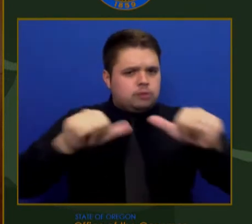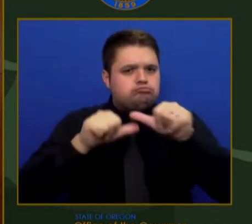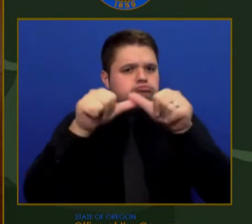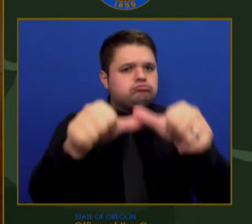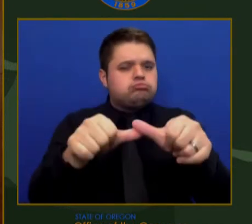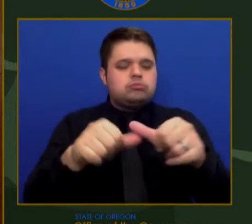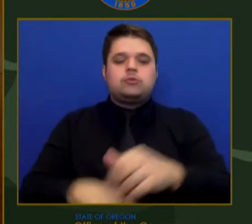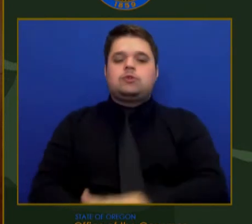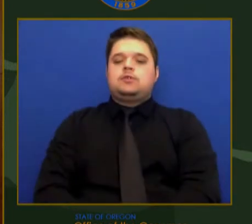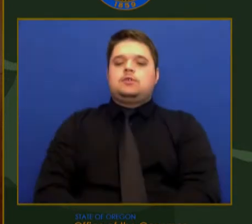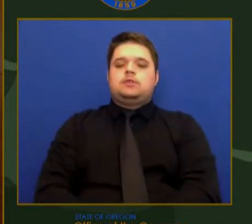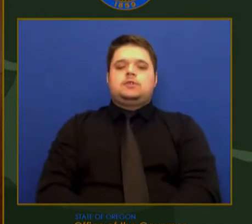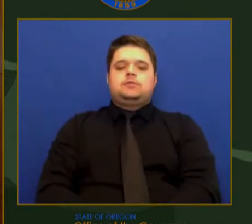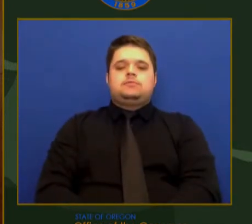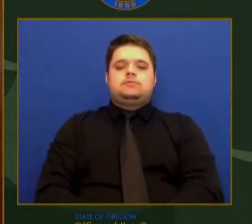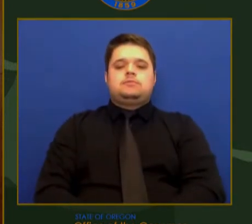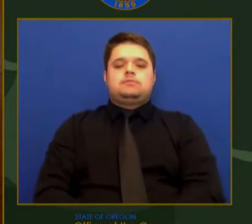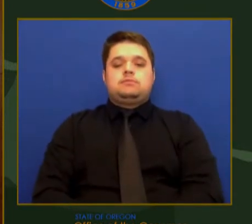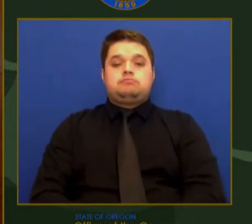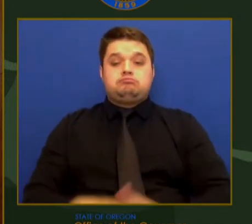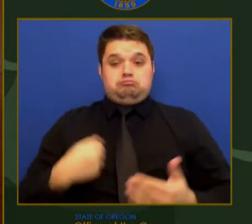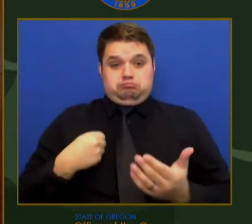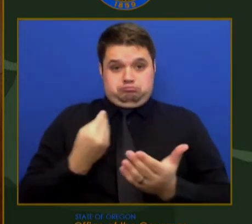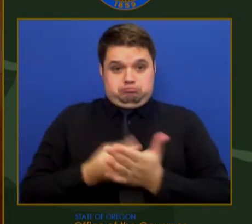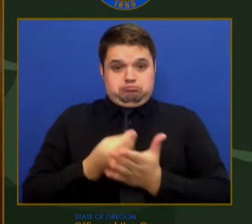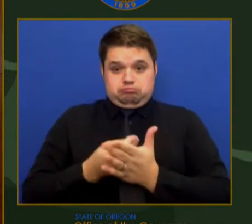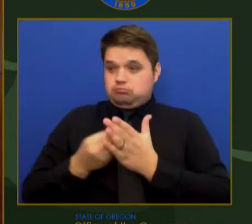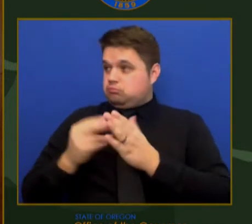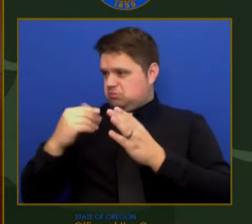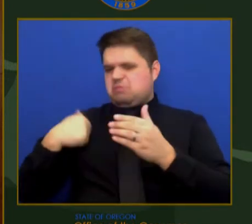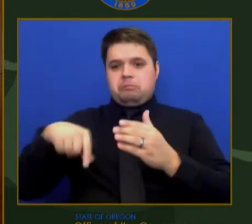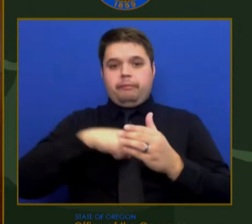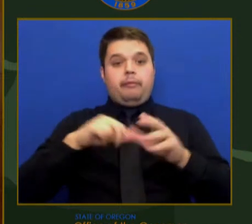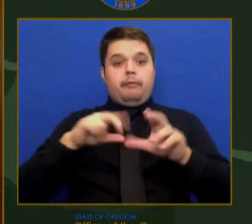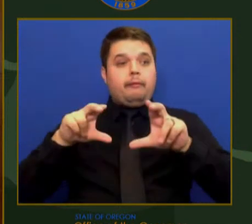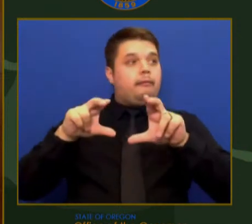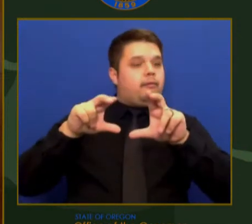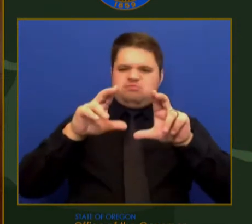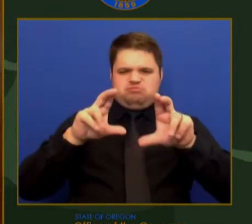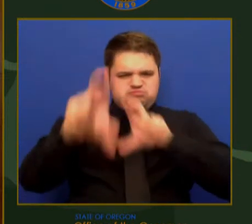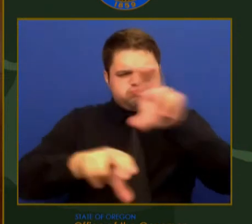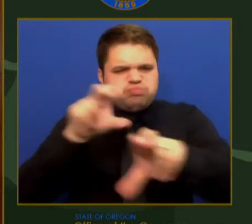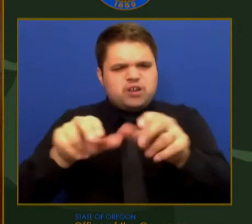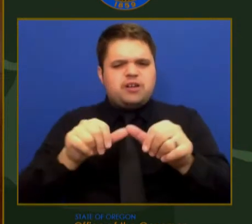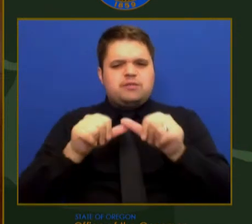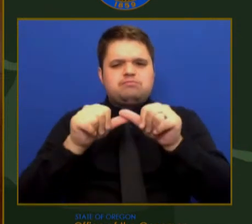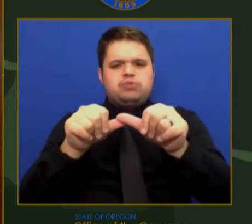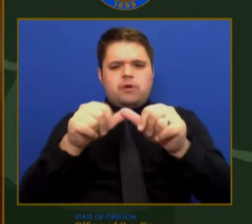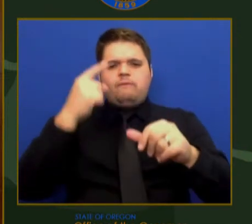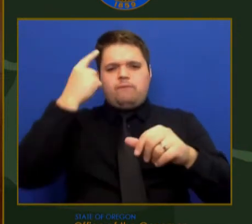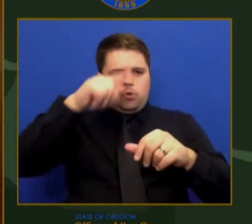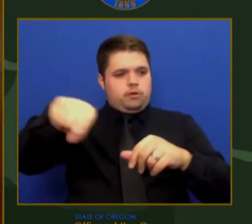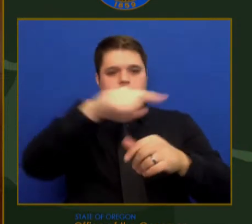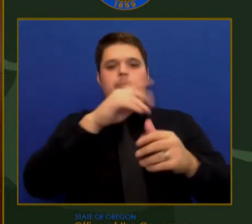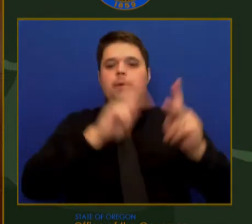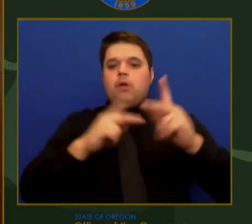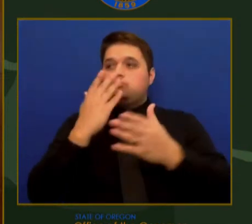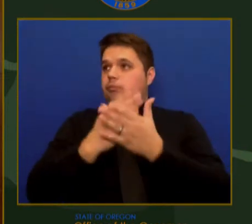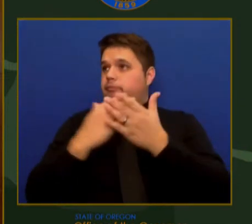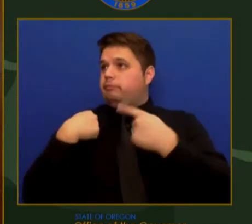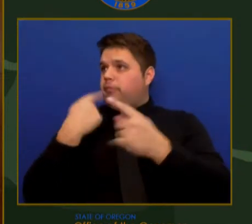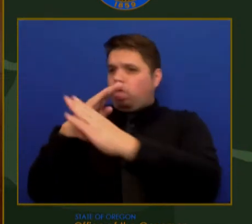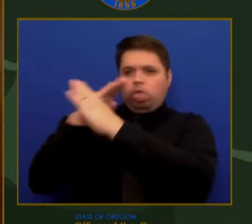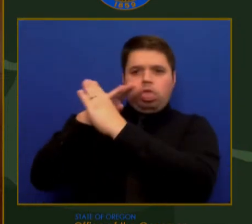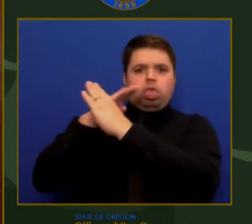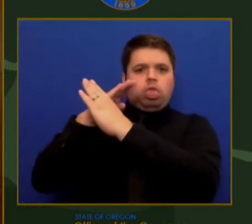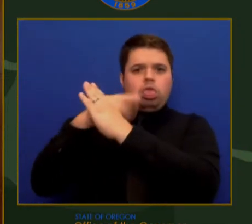Even with these investments, we also know one of the greatest barriers to showing up to work or sending your kids to school